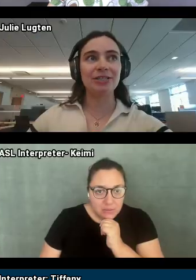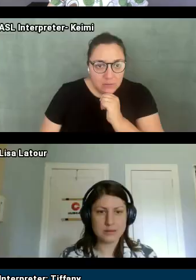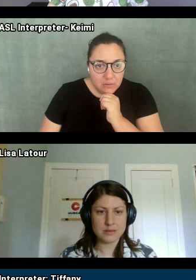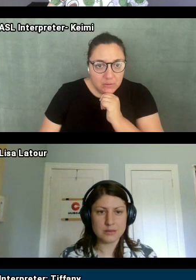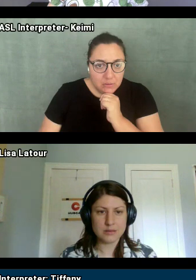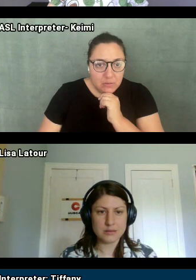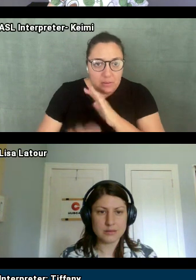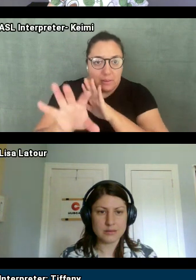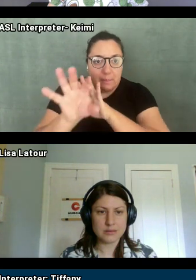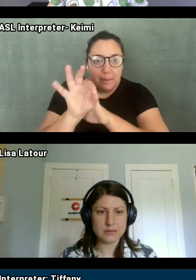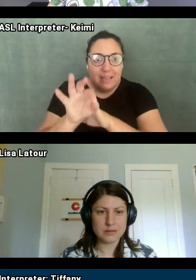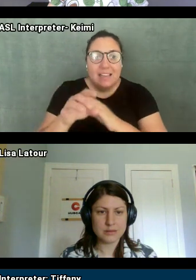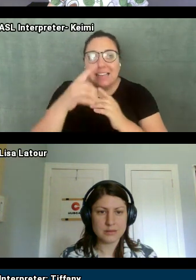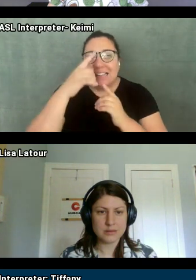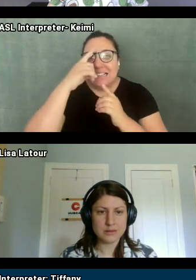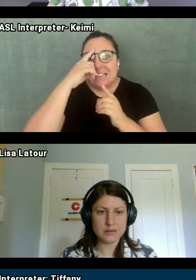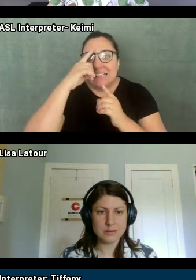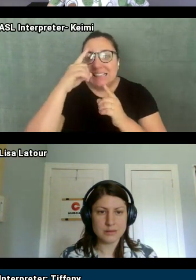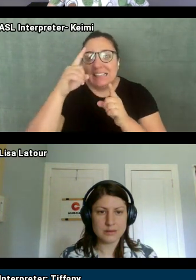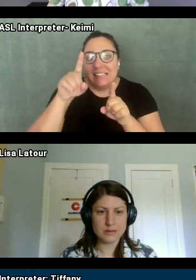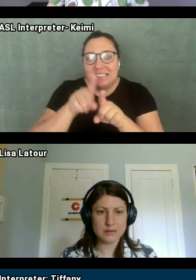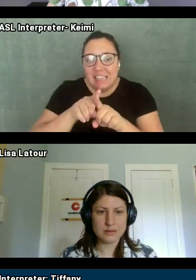switching to my deal properties over here,